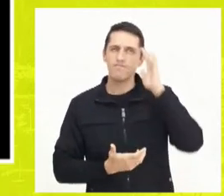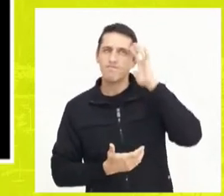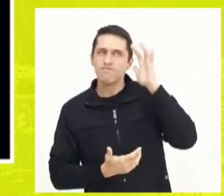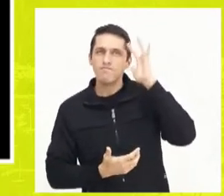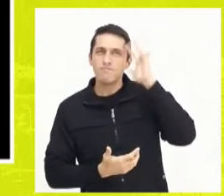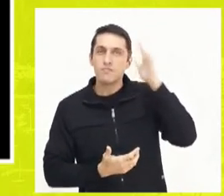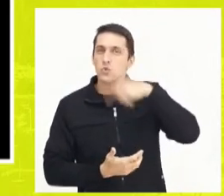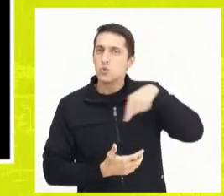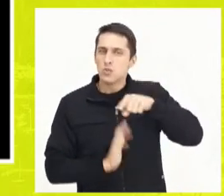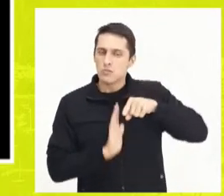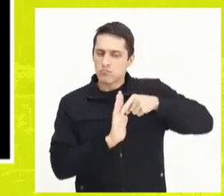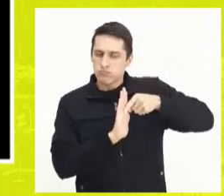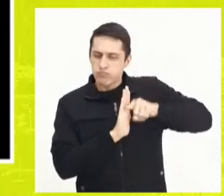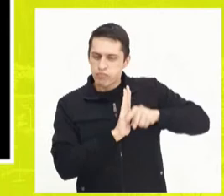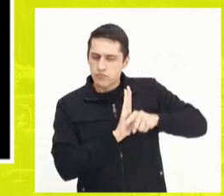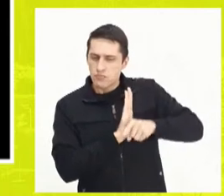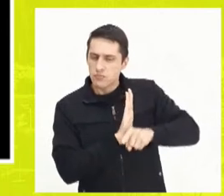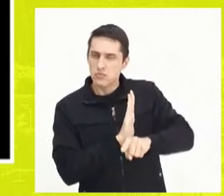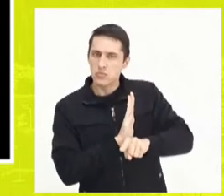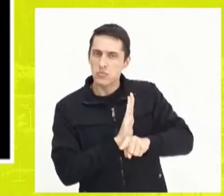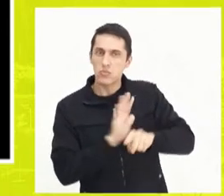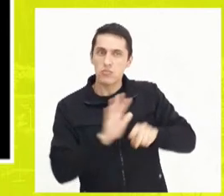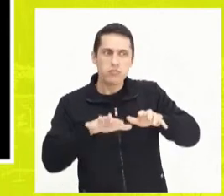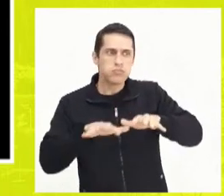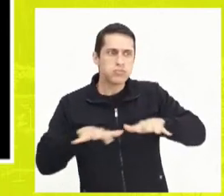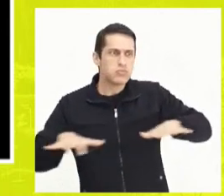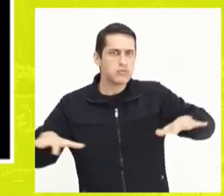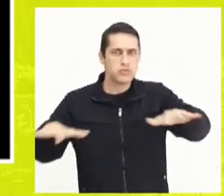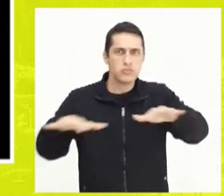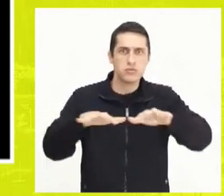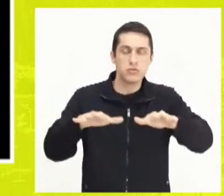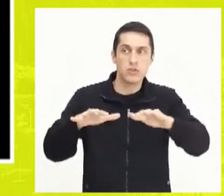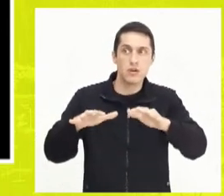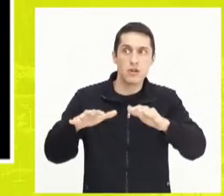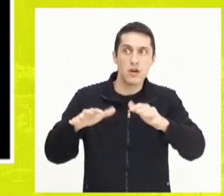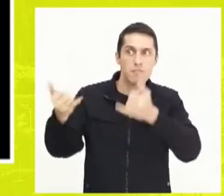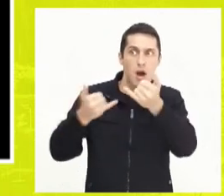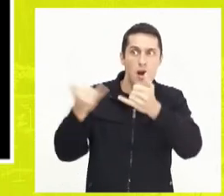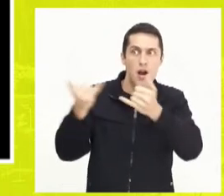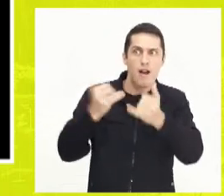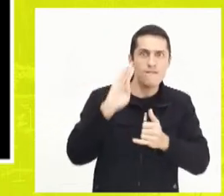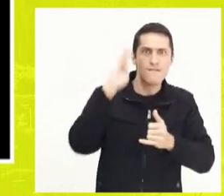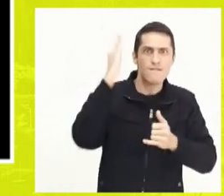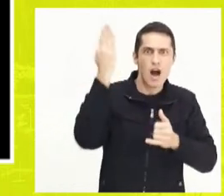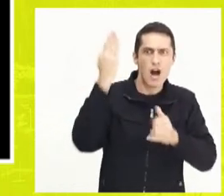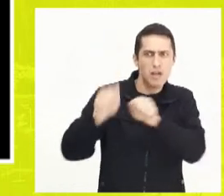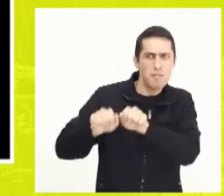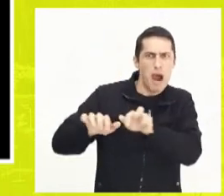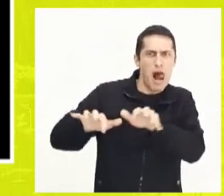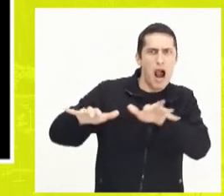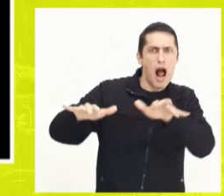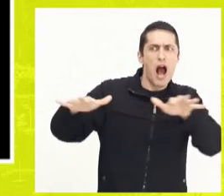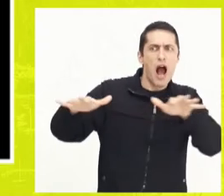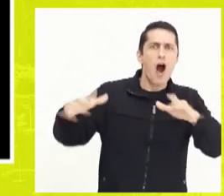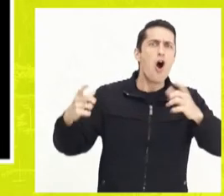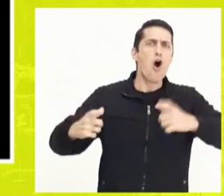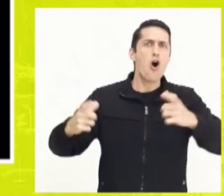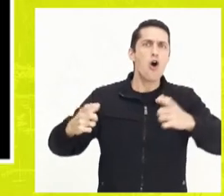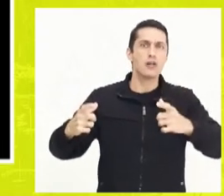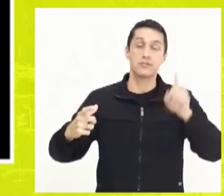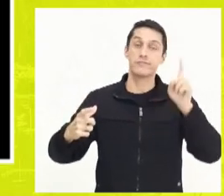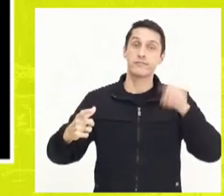article is on this where the misinformation is being more